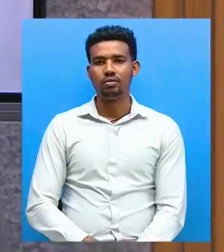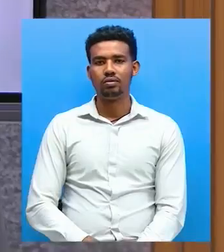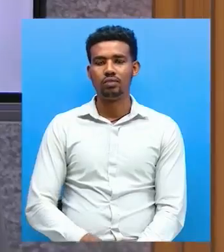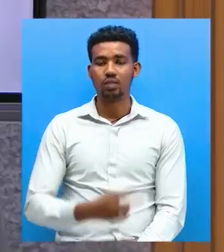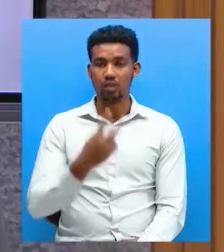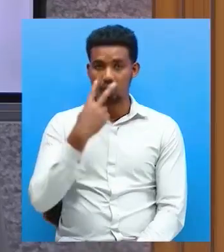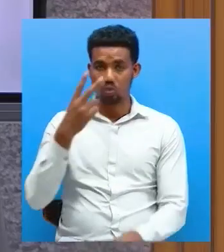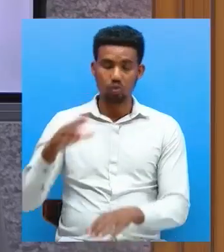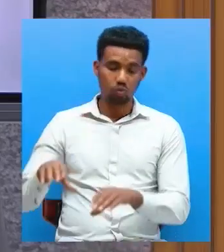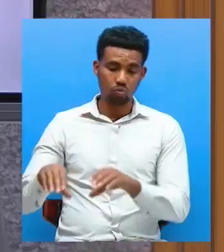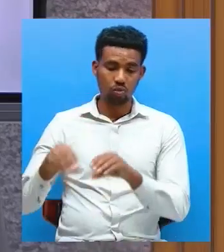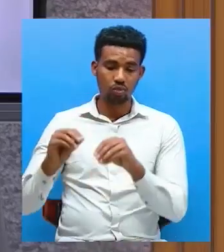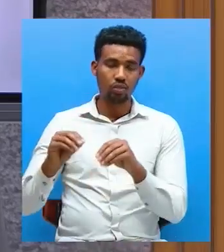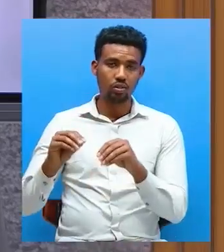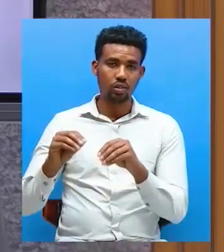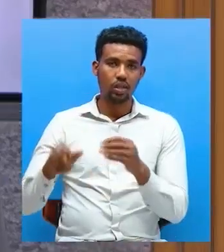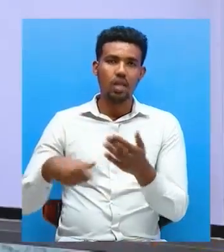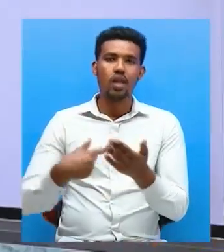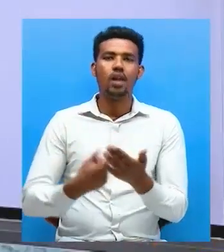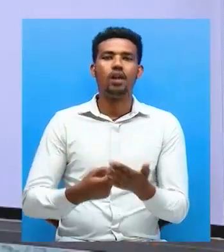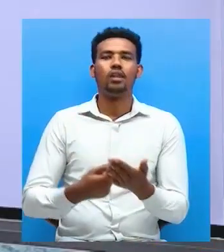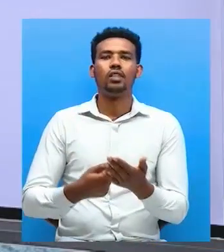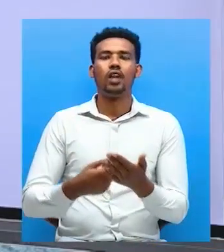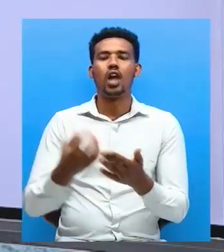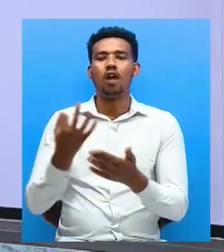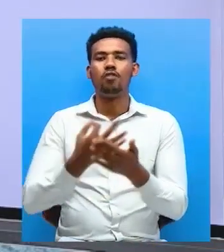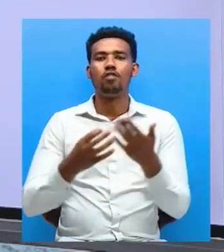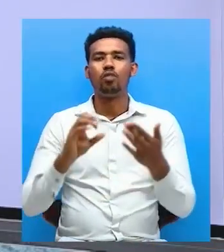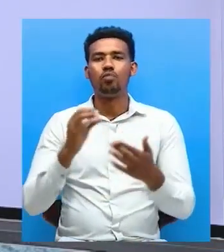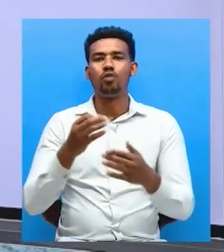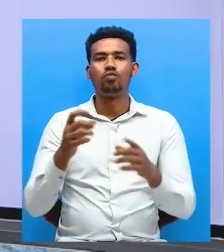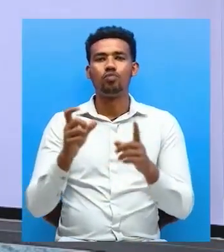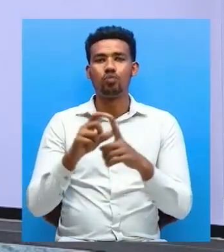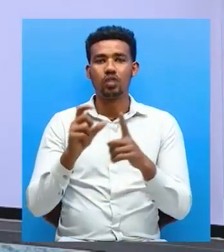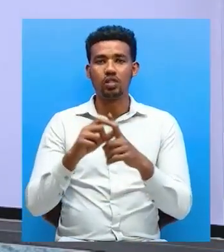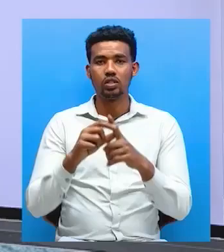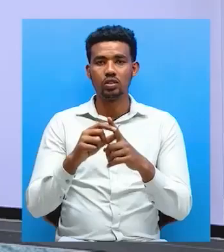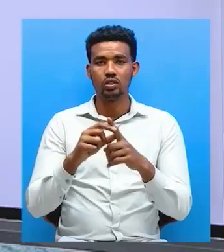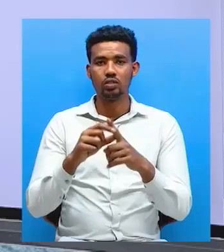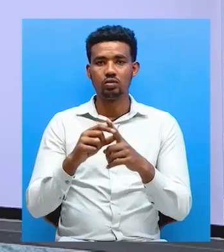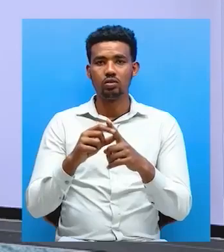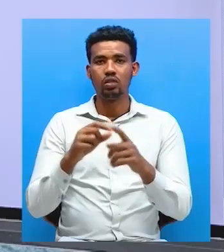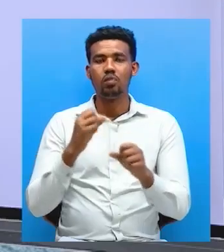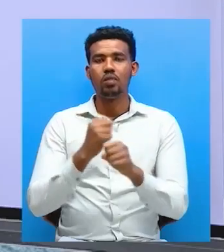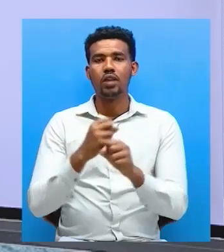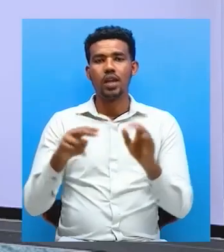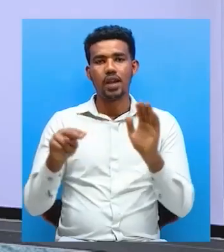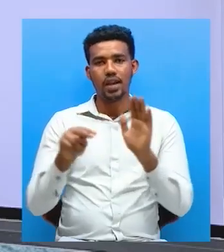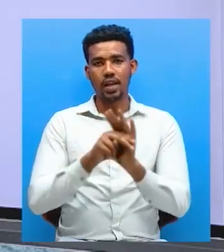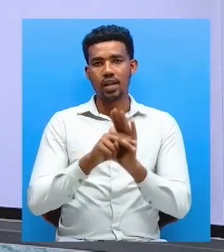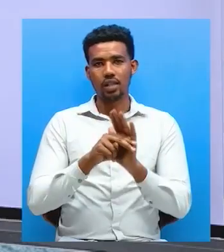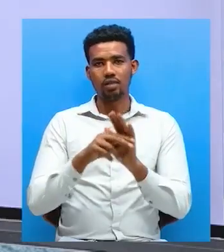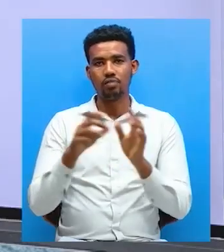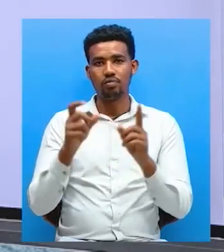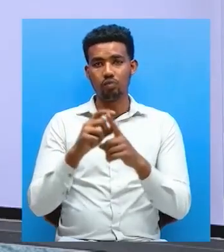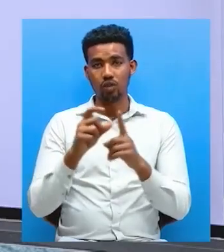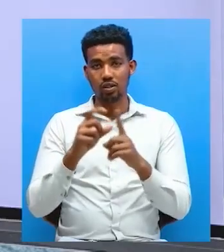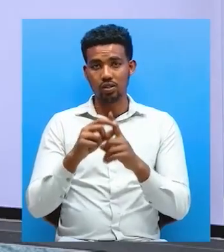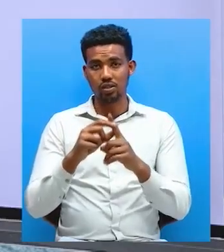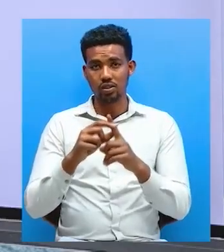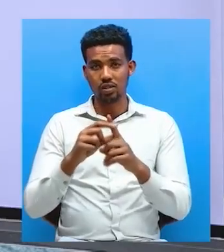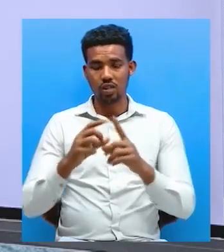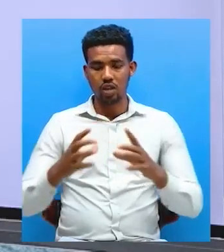Look, students, here is a form of words with to make negative these words by you